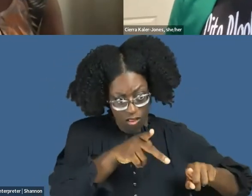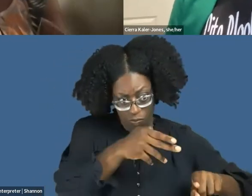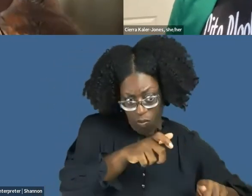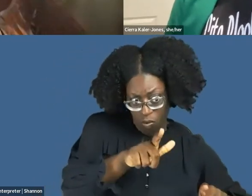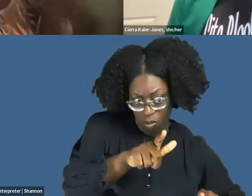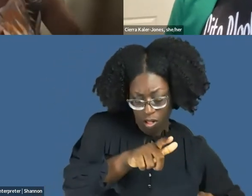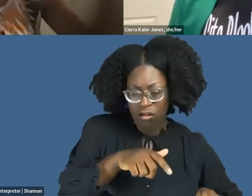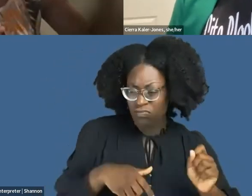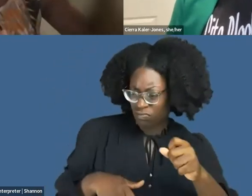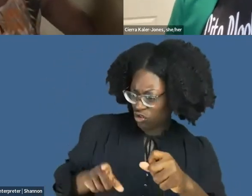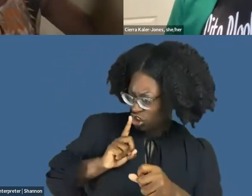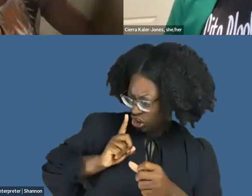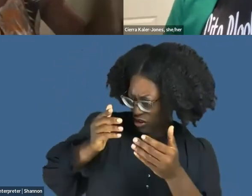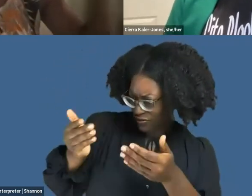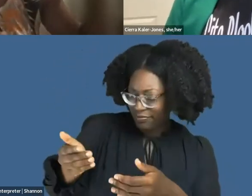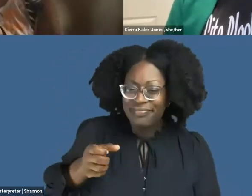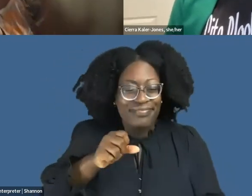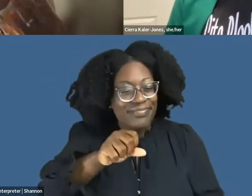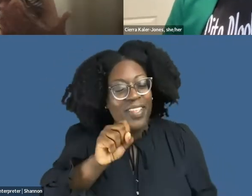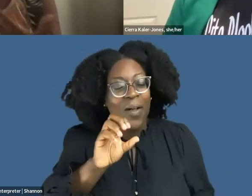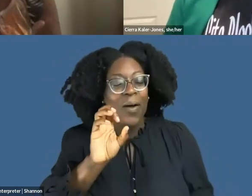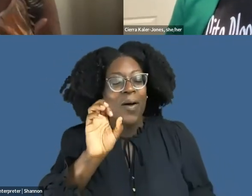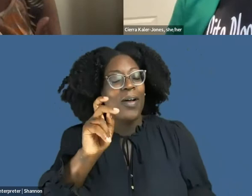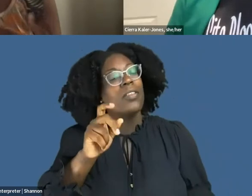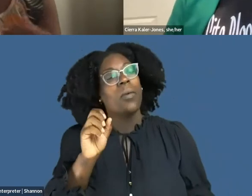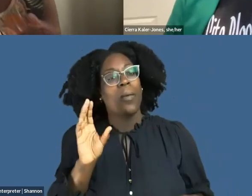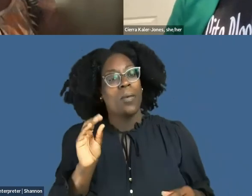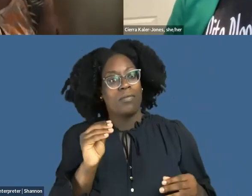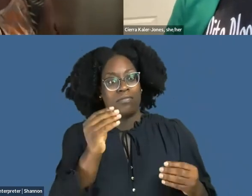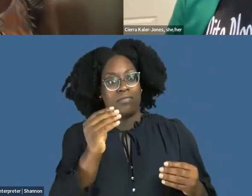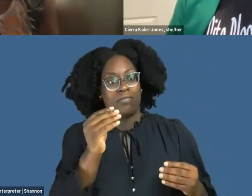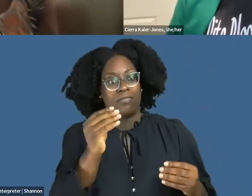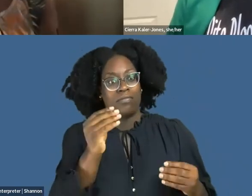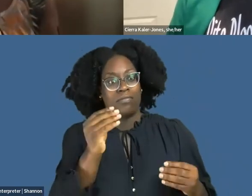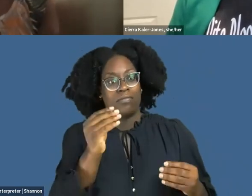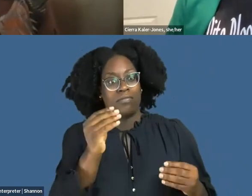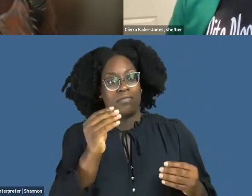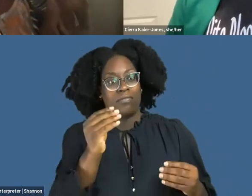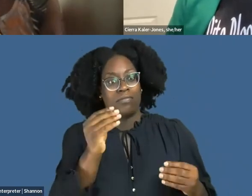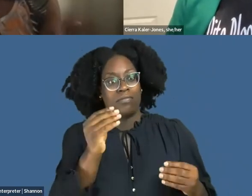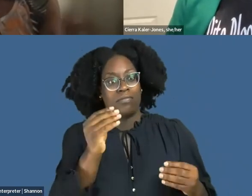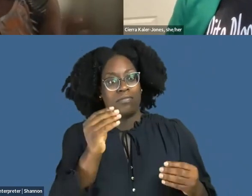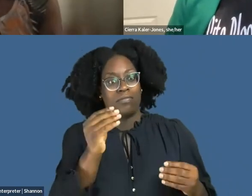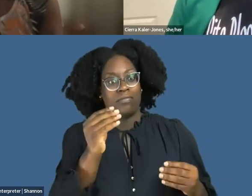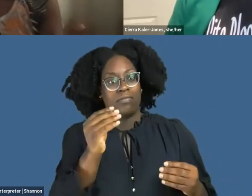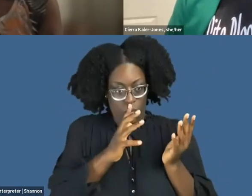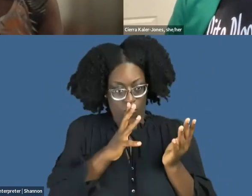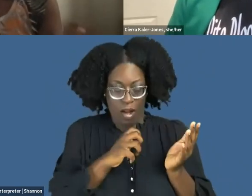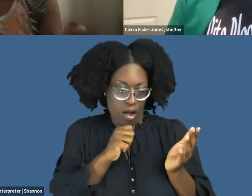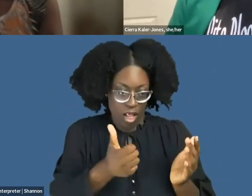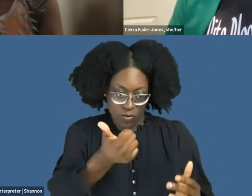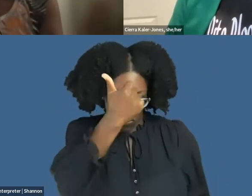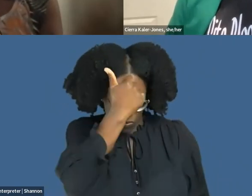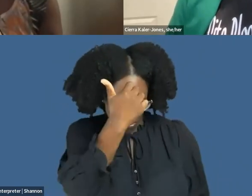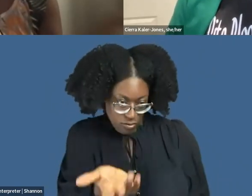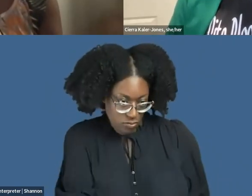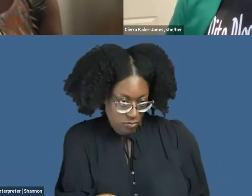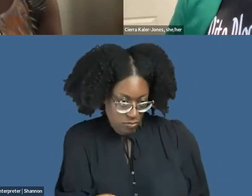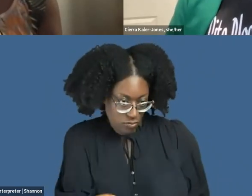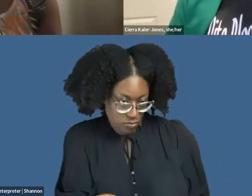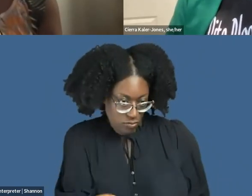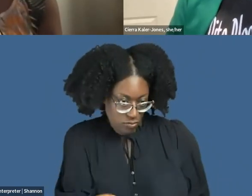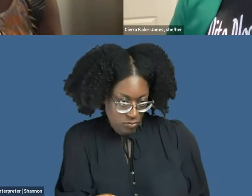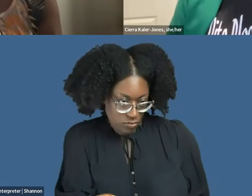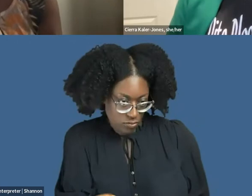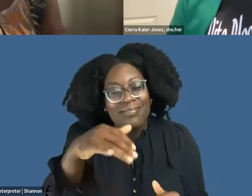are dumb. And so, I mean, you know, I want you to imagine just like a car creeping behind you every day. And you're like, y'all